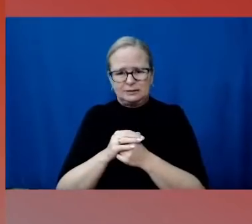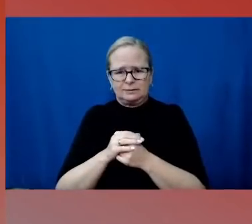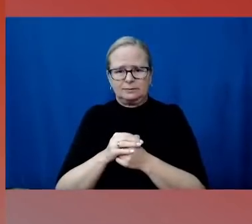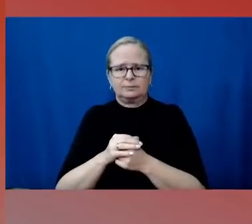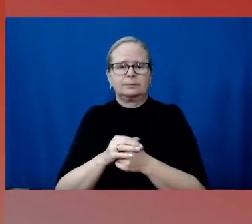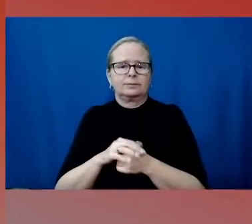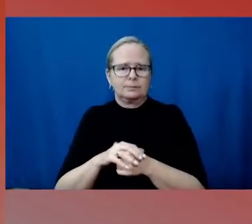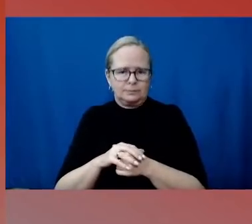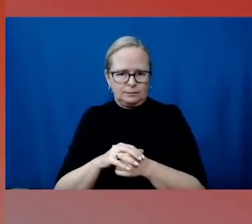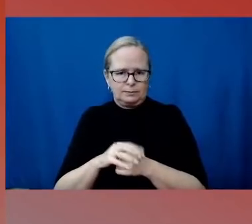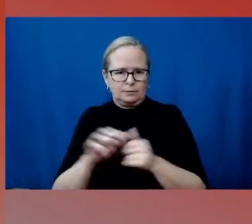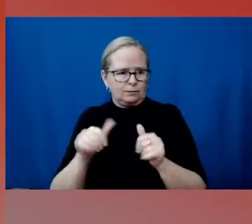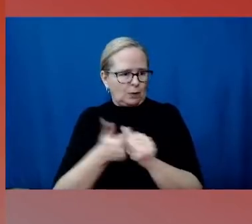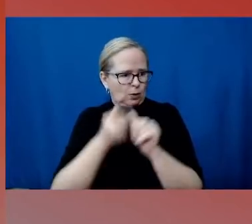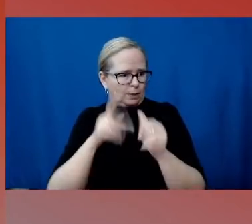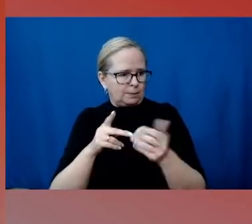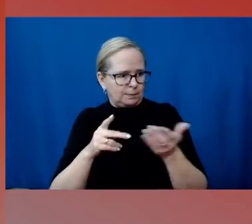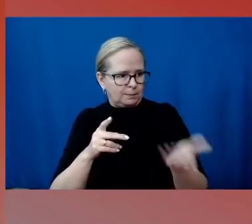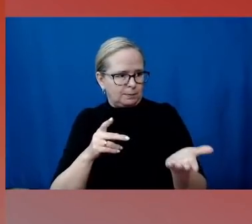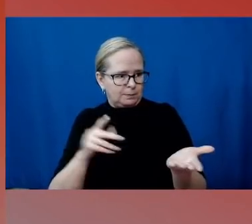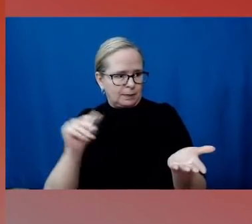Adam, do you have a second question or a follow-up?